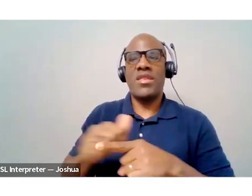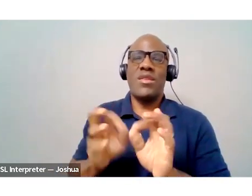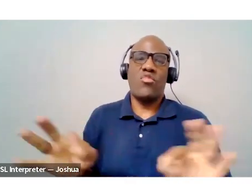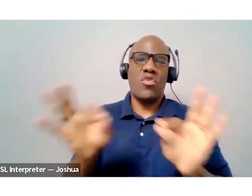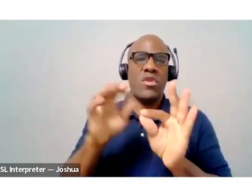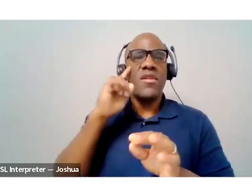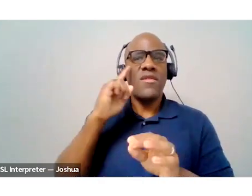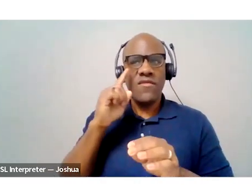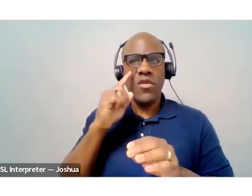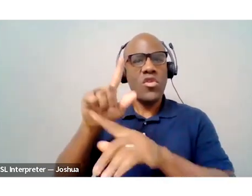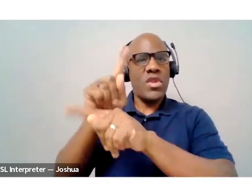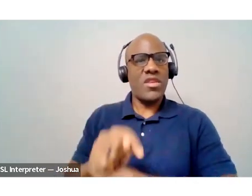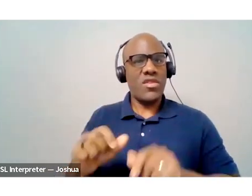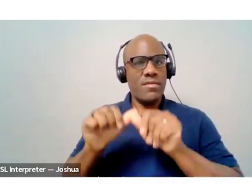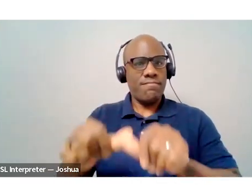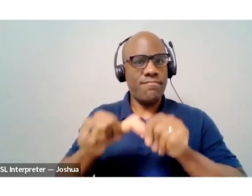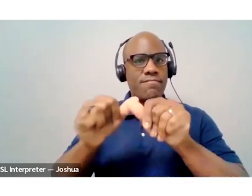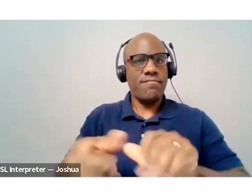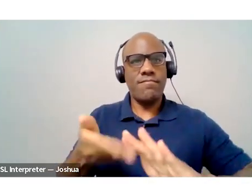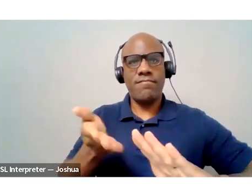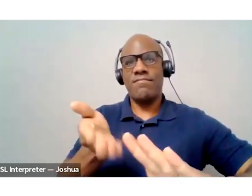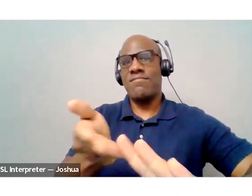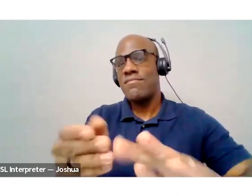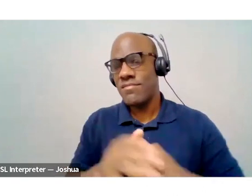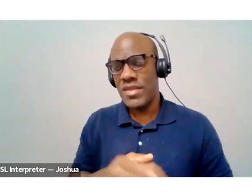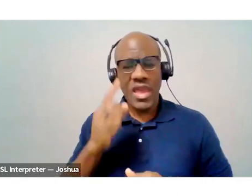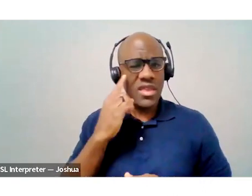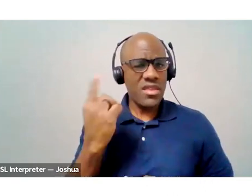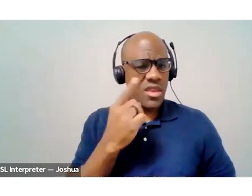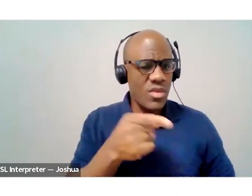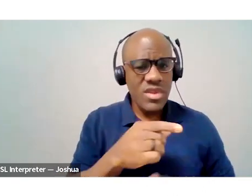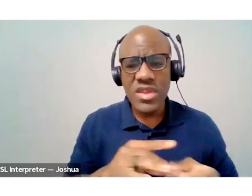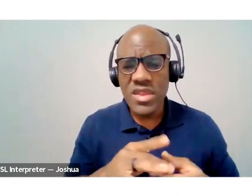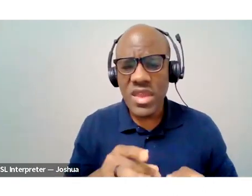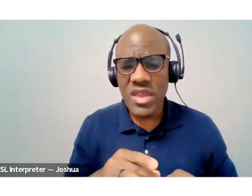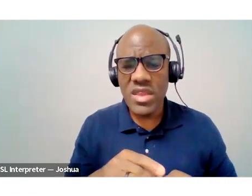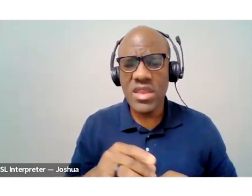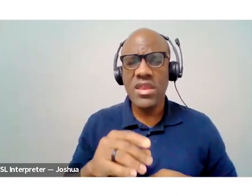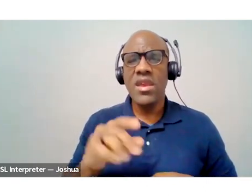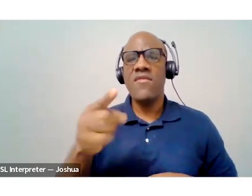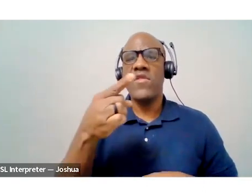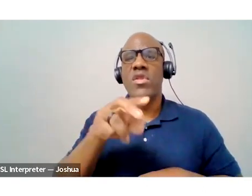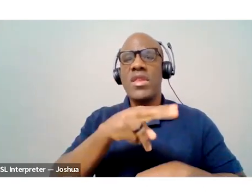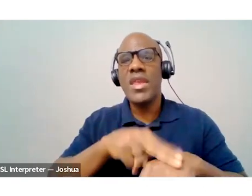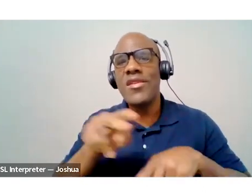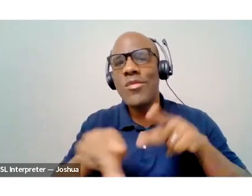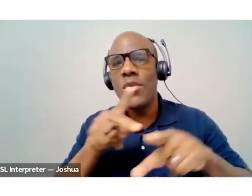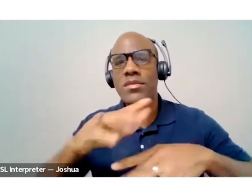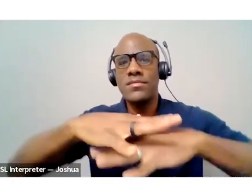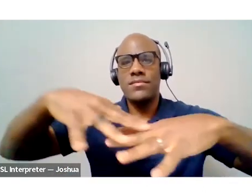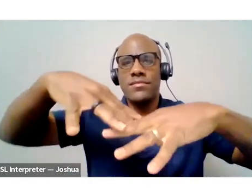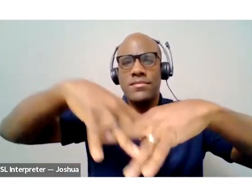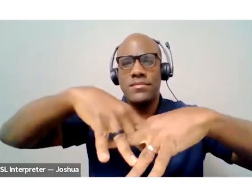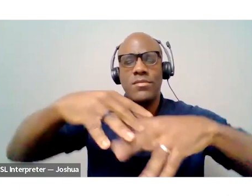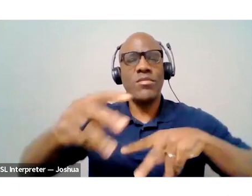somebody mentioned here, First Nation people, Indigenous folks. Yeah, and the way the